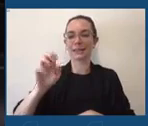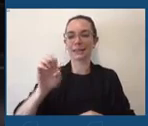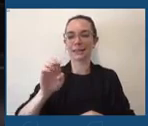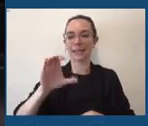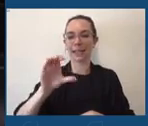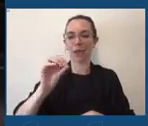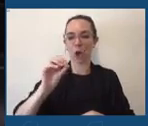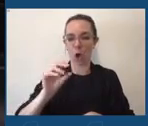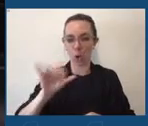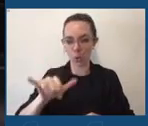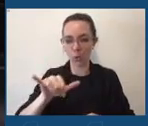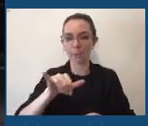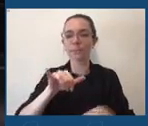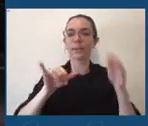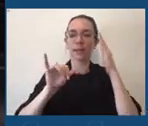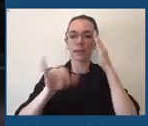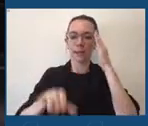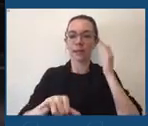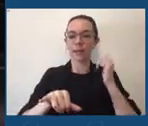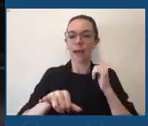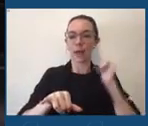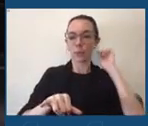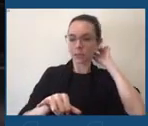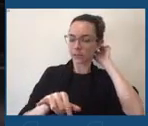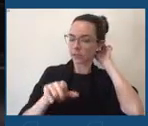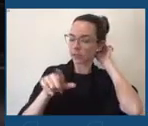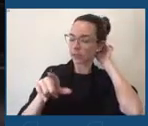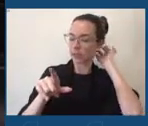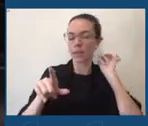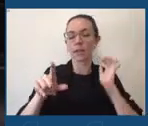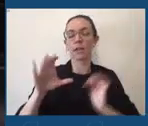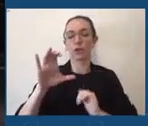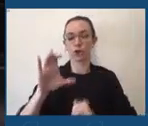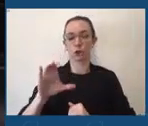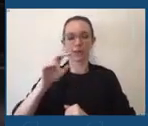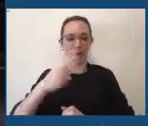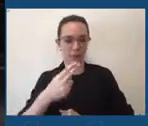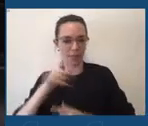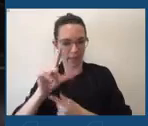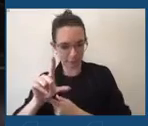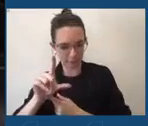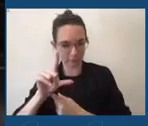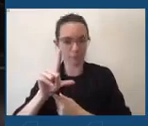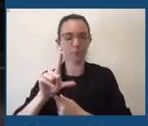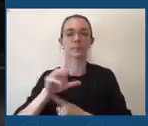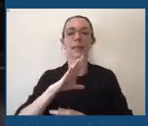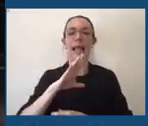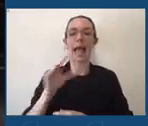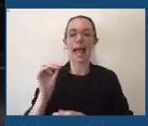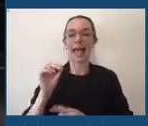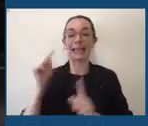you stand? He's the Chief Operating Officer of Choose Healthy Life. And he is the